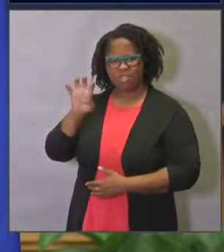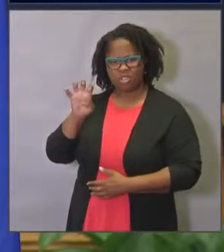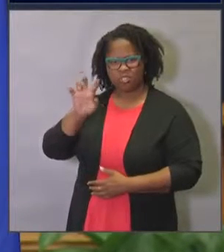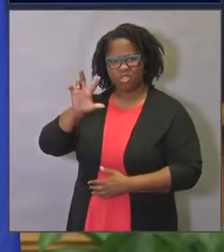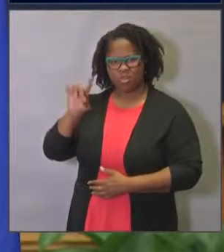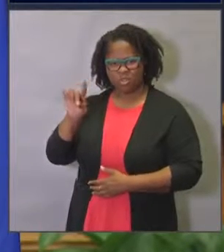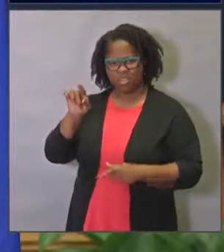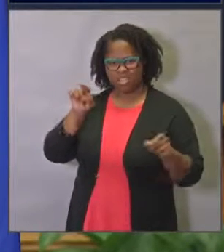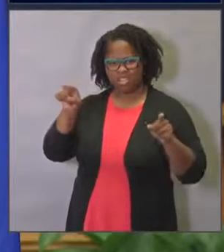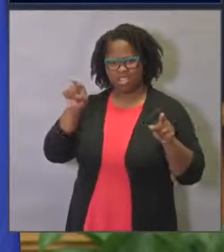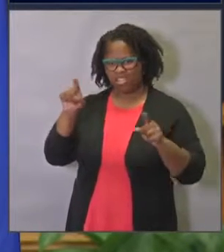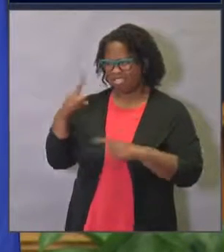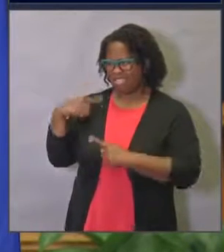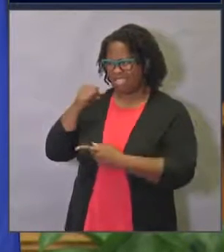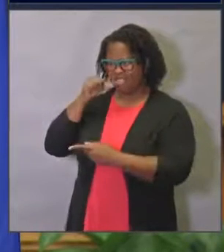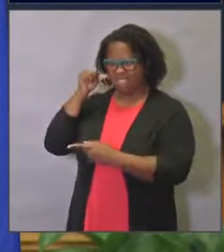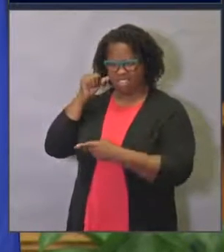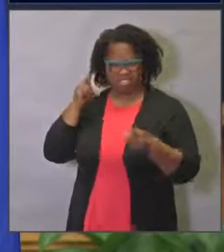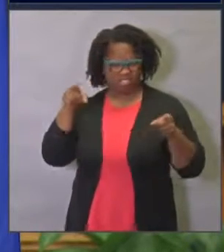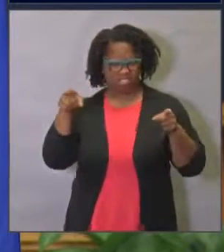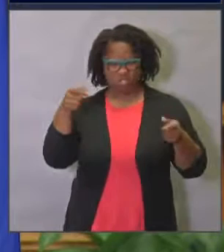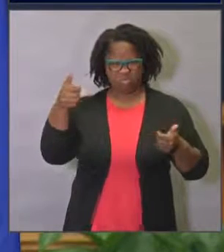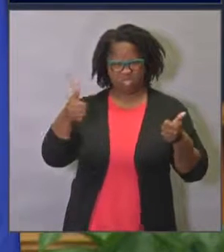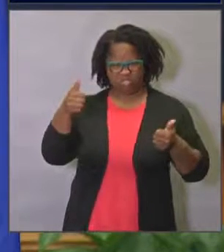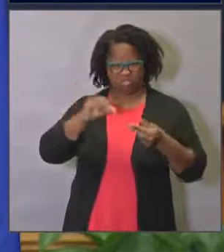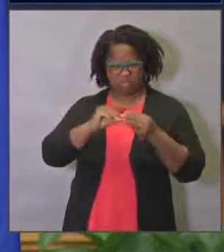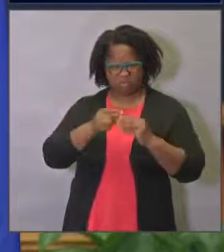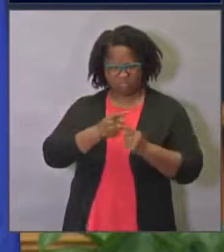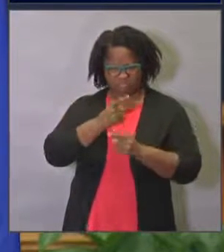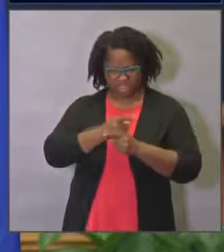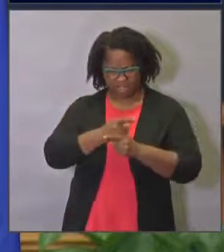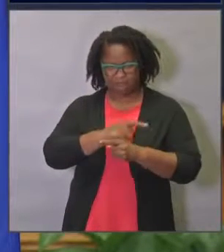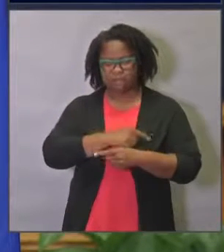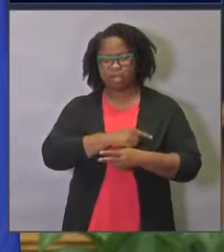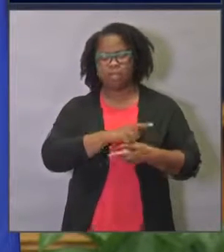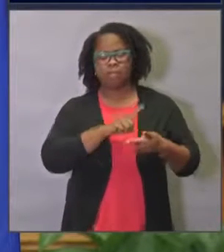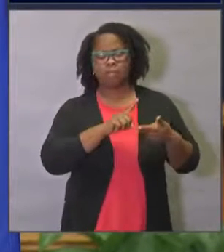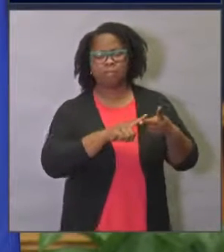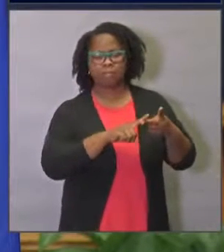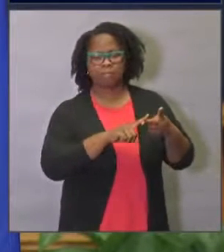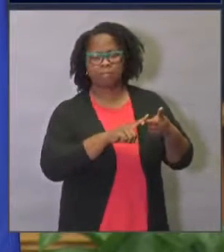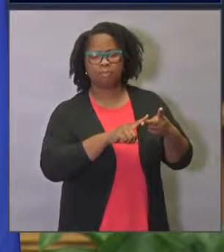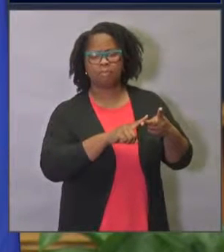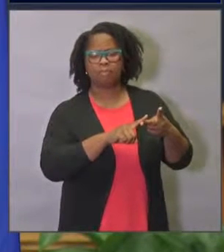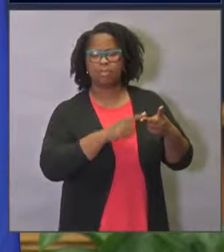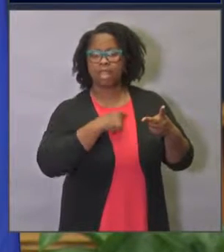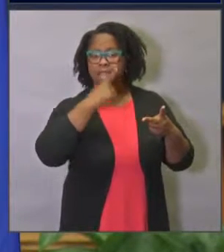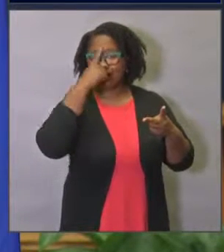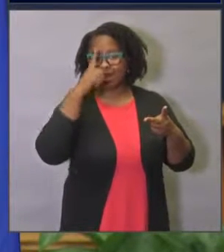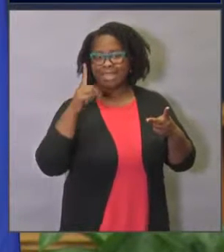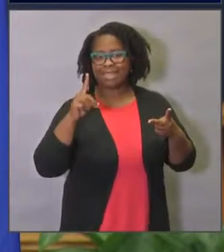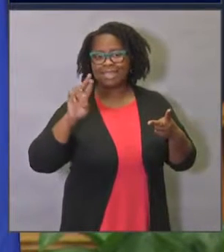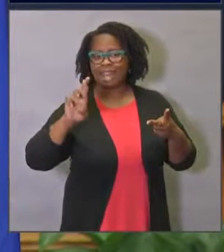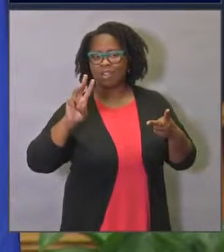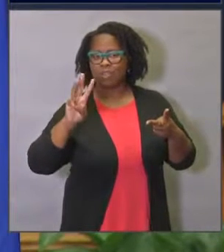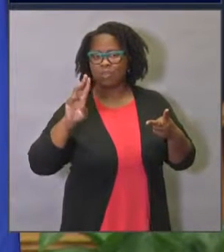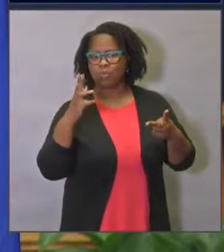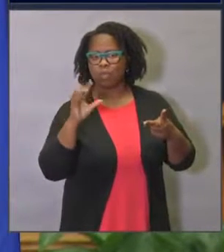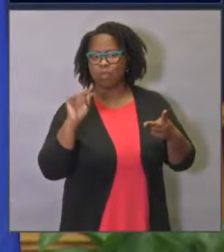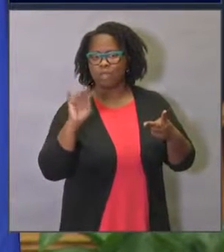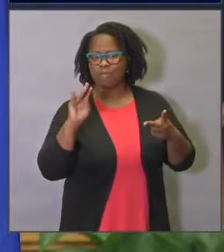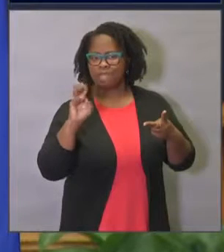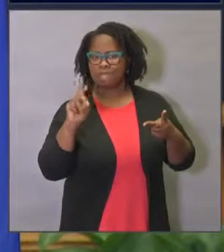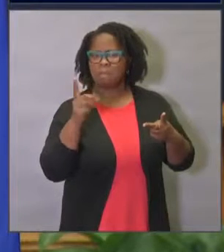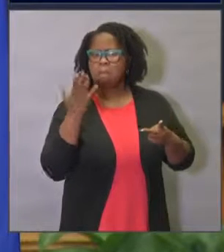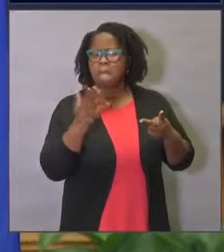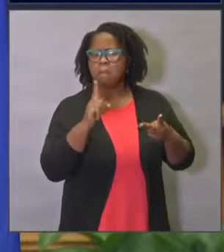8,431 as of yesterday. So just looking for clarification on that. And 2, I think Dr. Whitfield kind of touched on this maybe a little